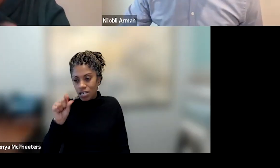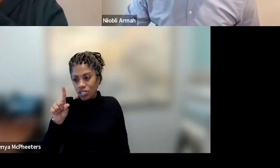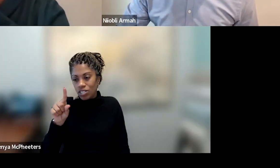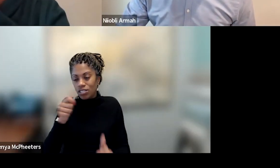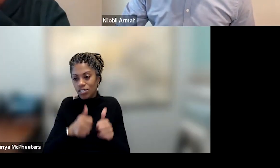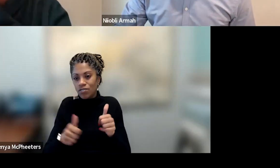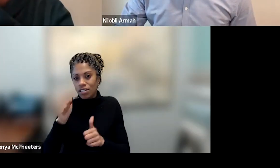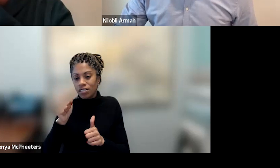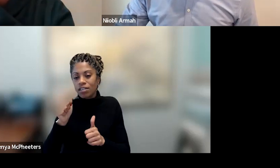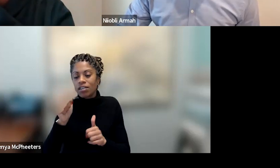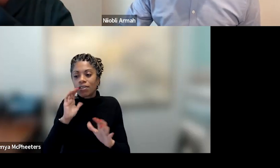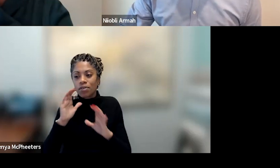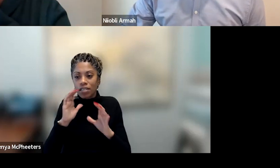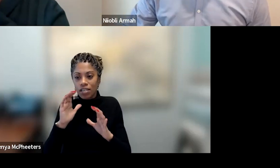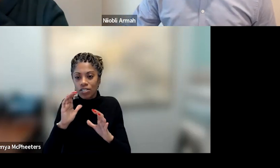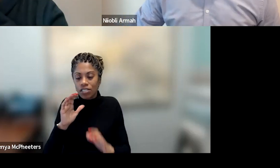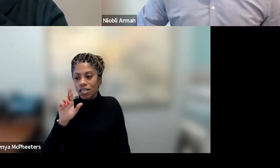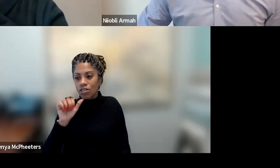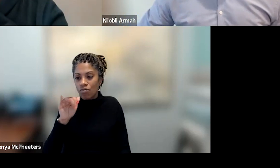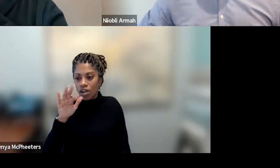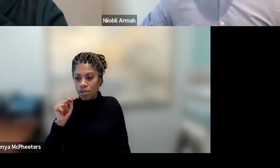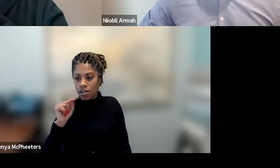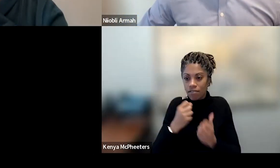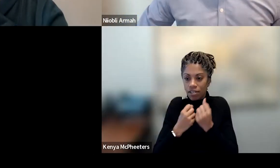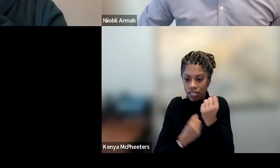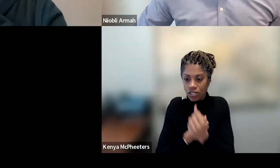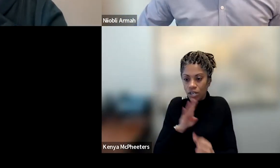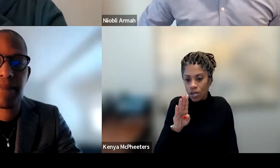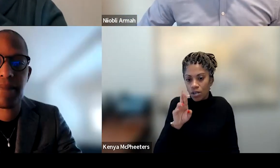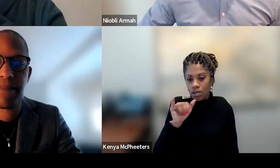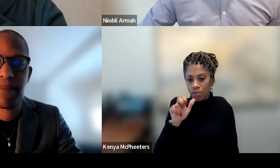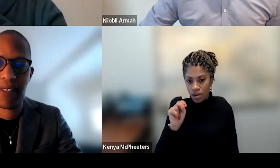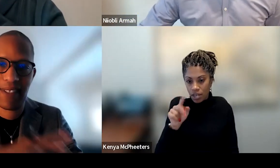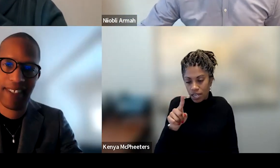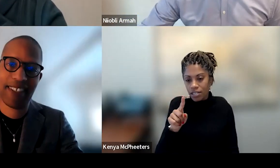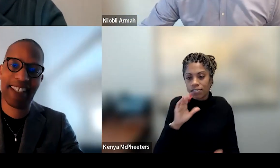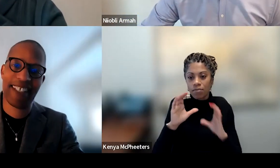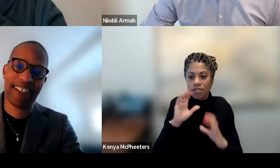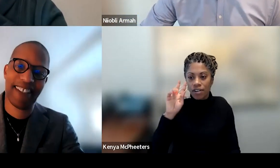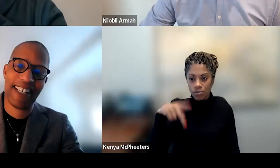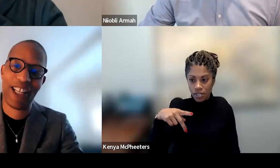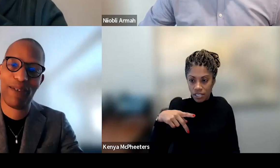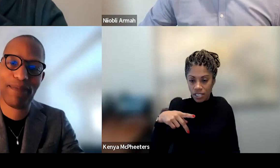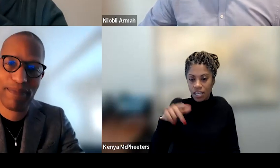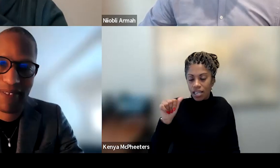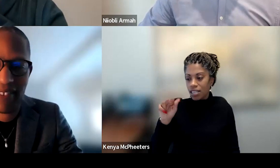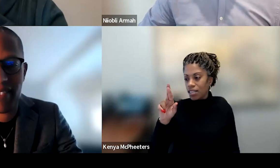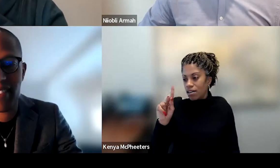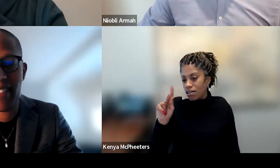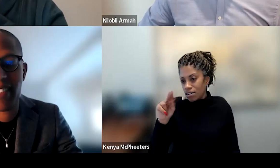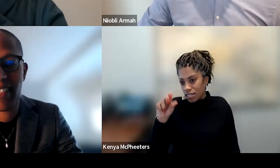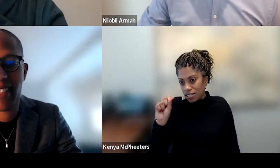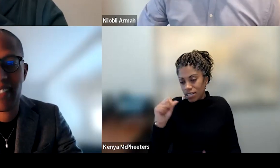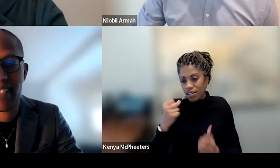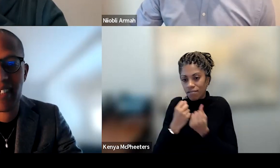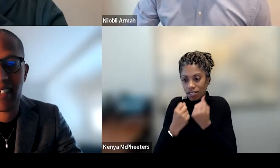Wood Johnson Foundation. Next, we're going to bring on Bryan Simmons. He's the Communications Vice President at the Arcus Foundation. And then lastly, we're